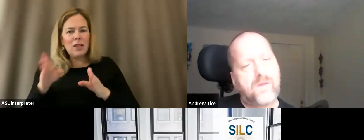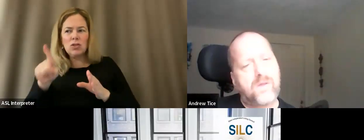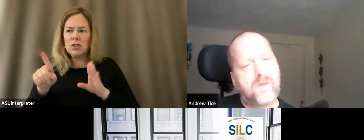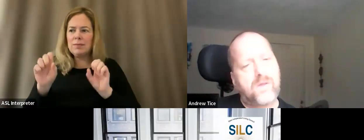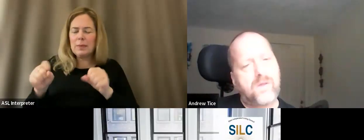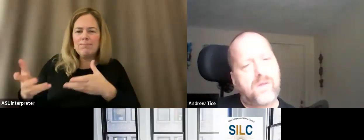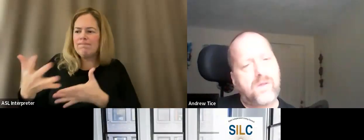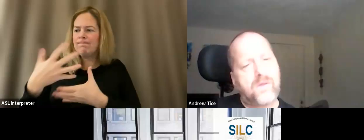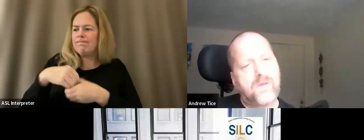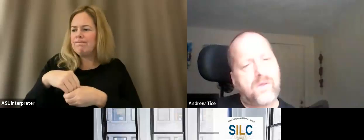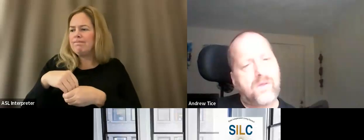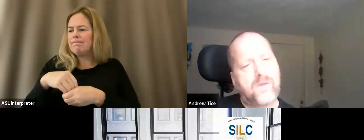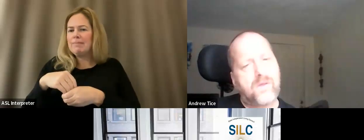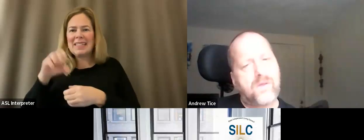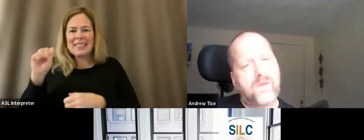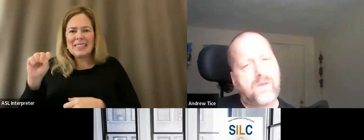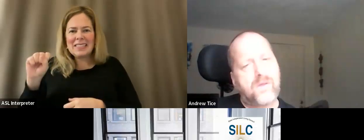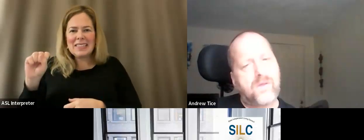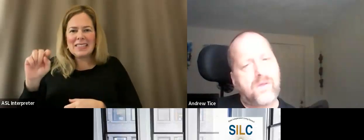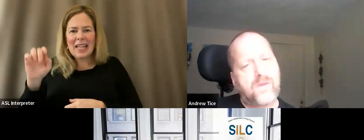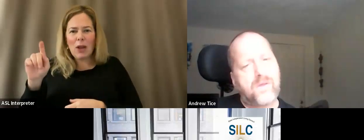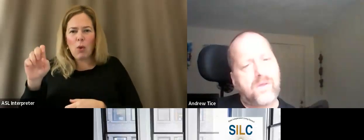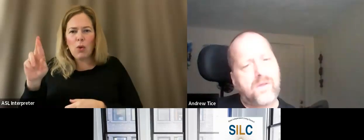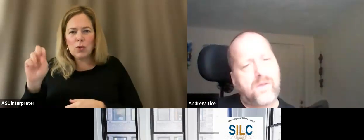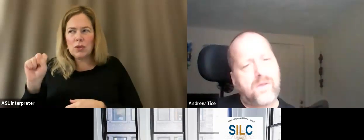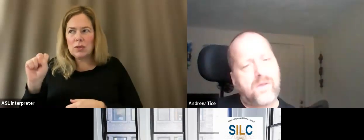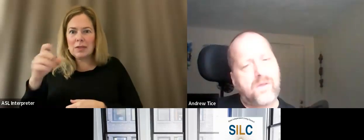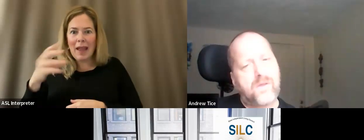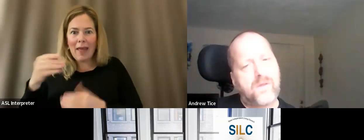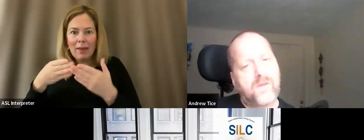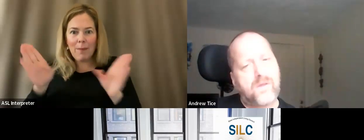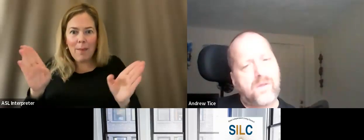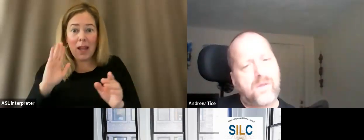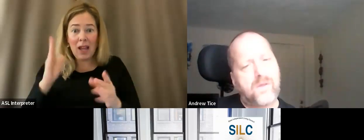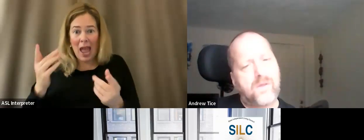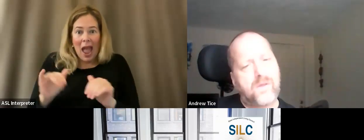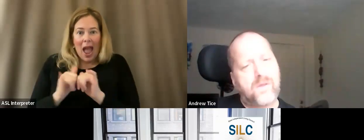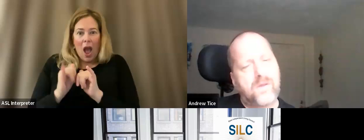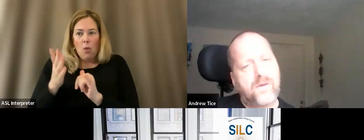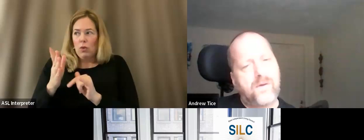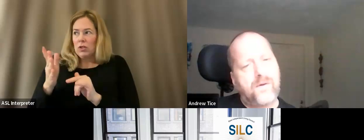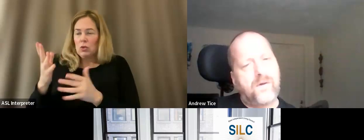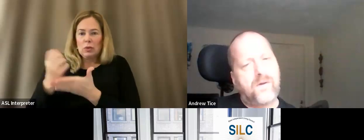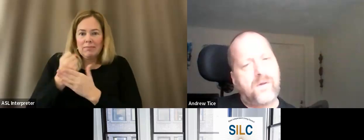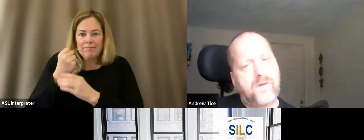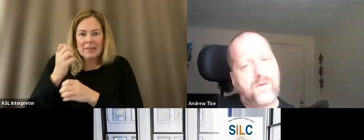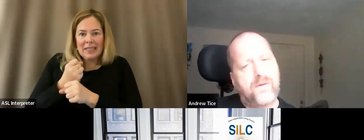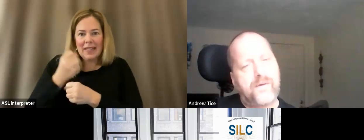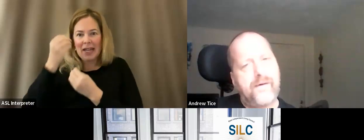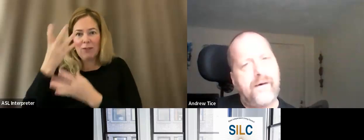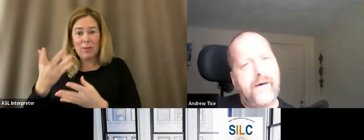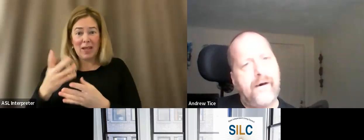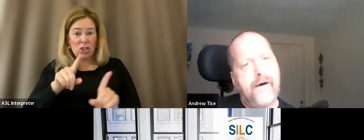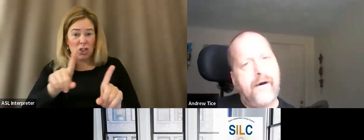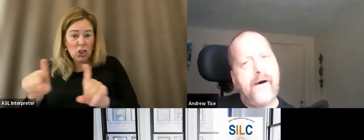stakeholders and the public. So how are you going to do that? Is it going to be surveys? Is it going to be public meetings? Are you going to